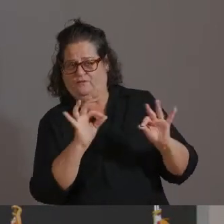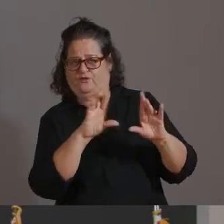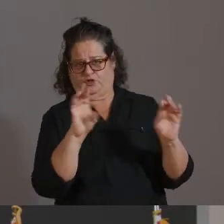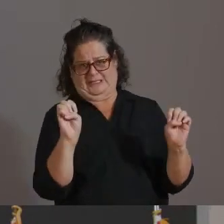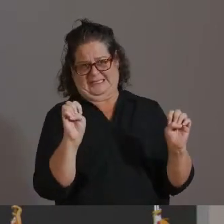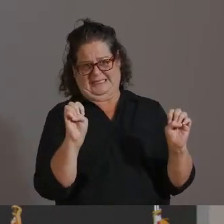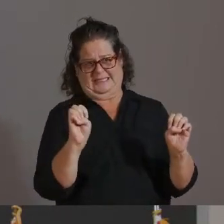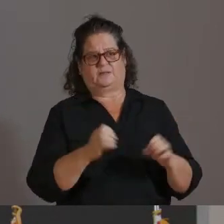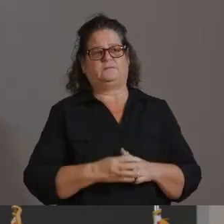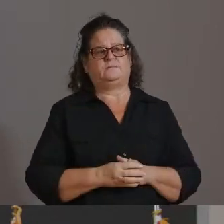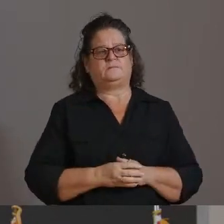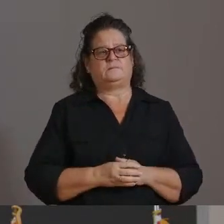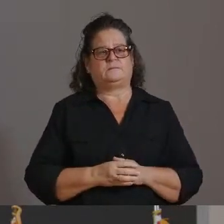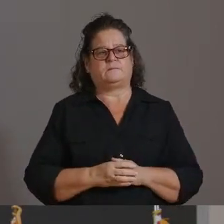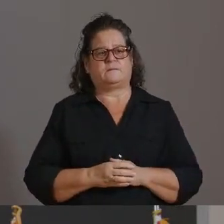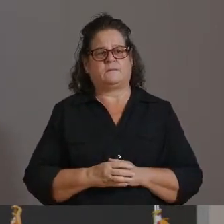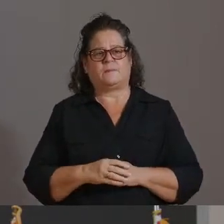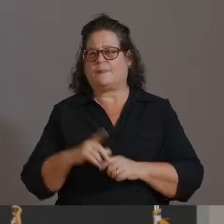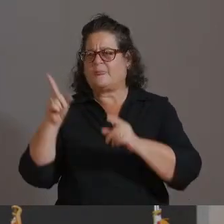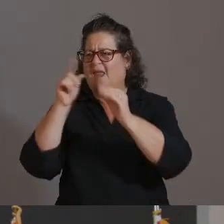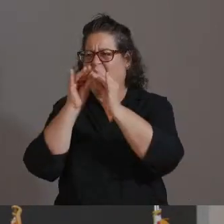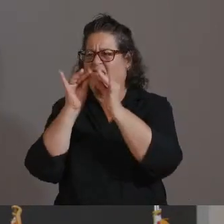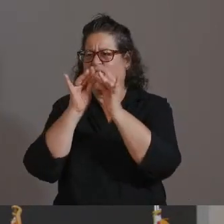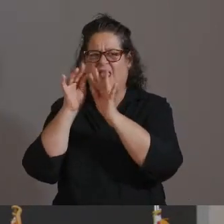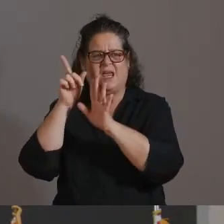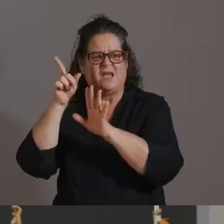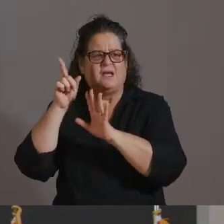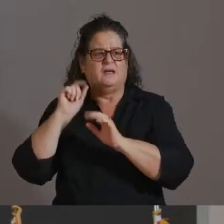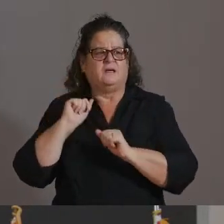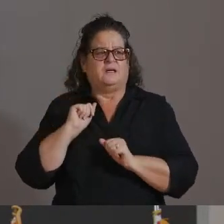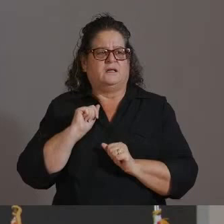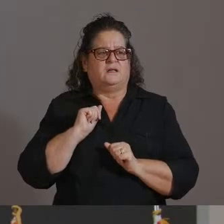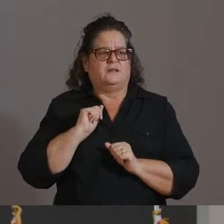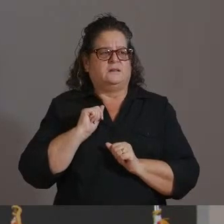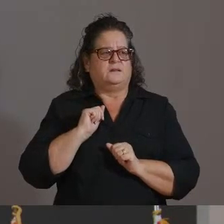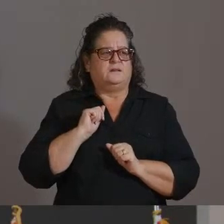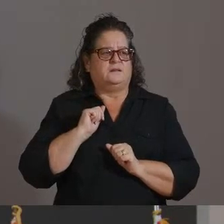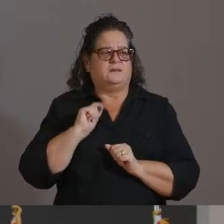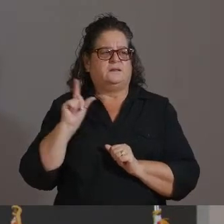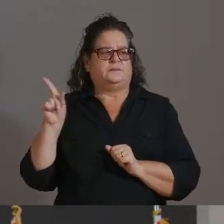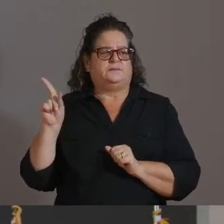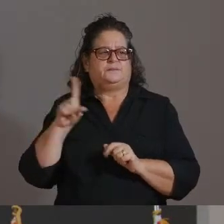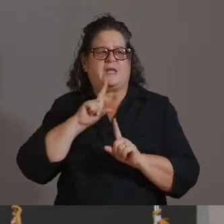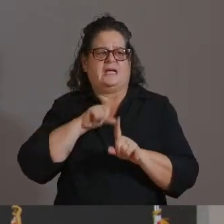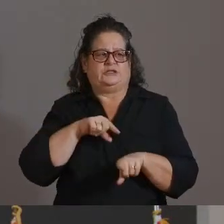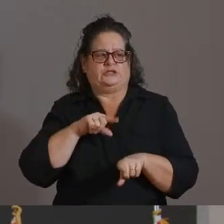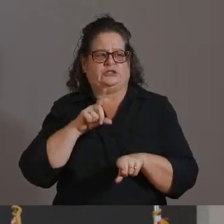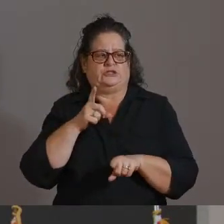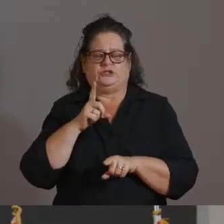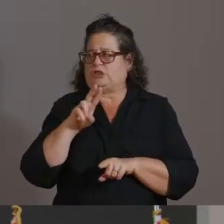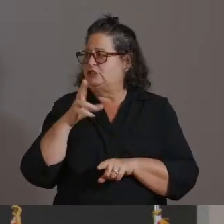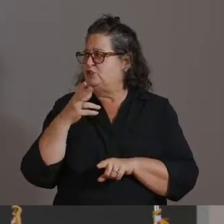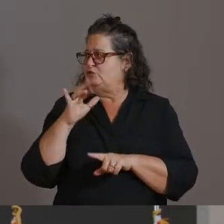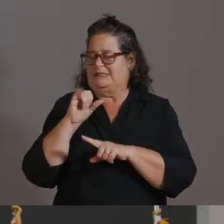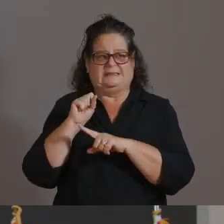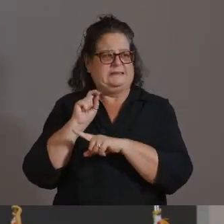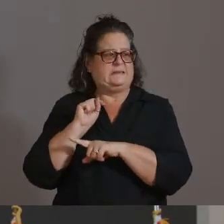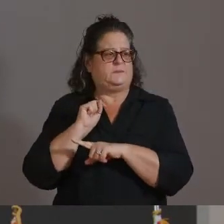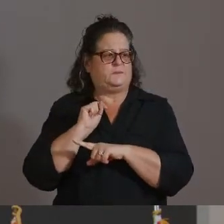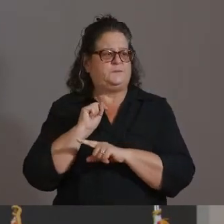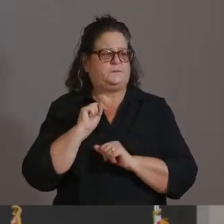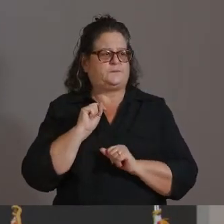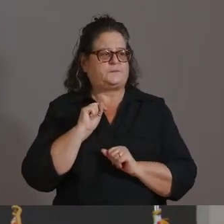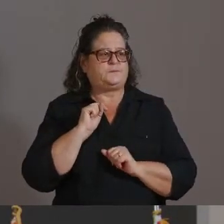I think there's a little. Oh, yeah. So absolutely. When you're looking for an influenza shot or any of